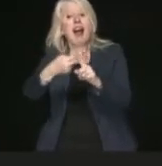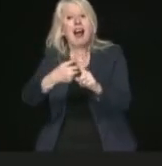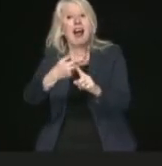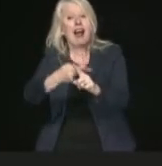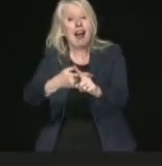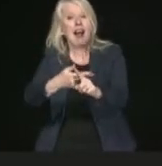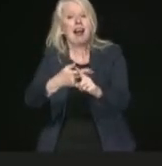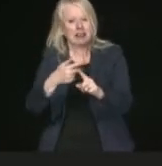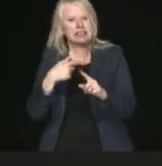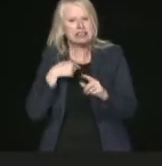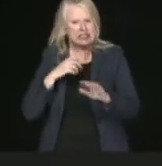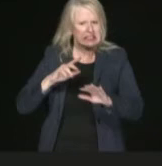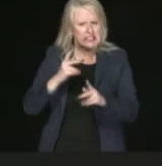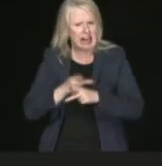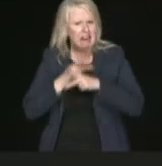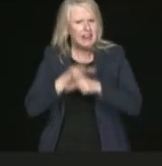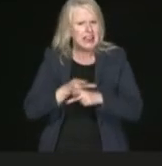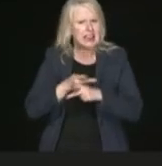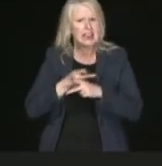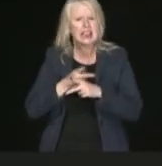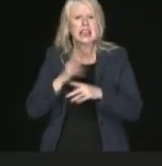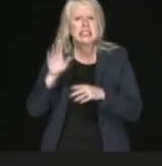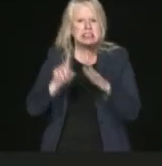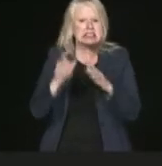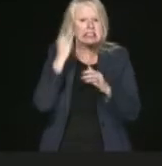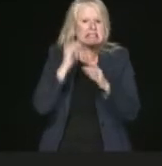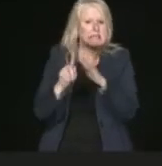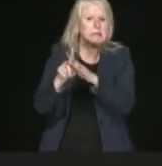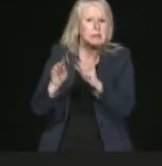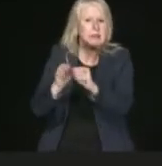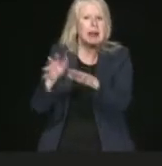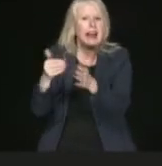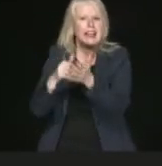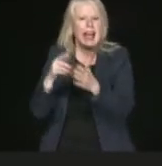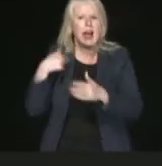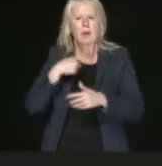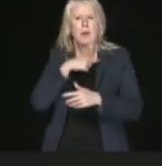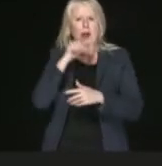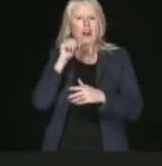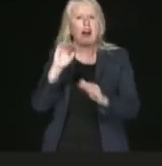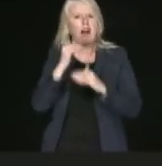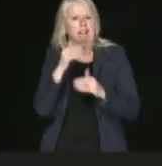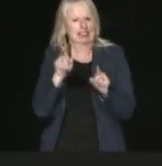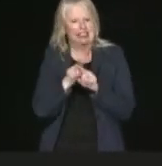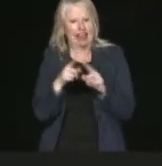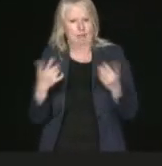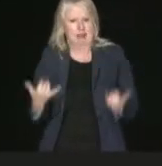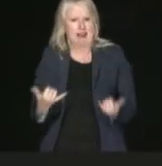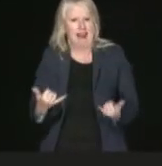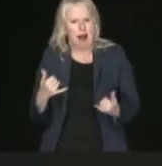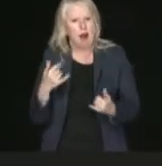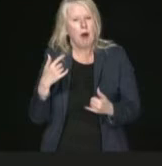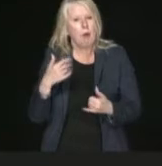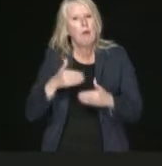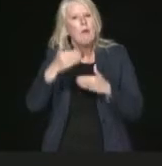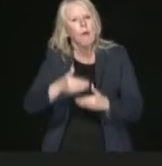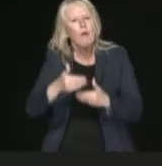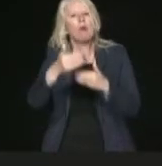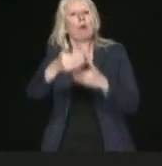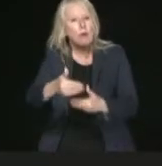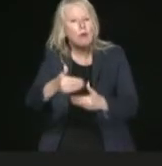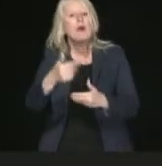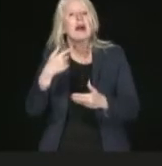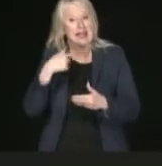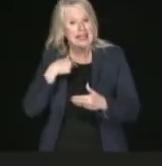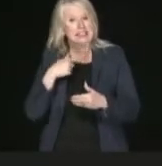where we will be on guard but not as shut down or paused as we are right now,